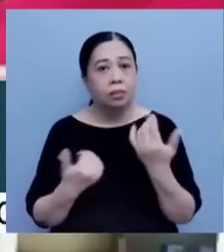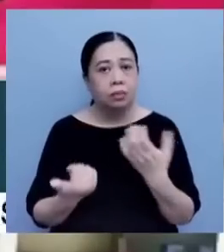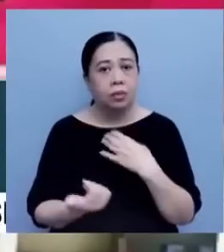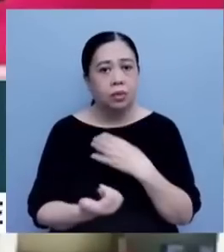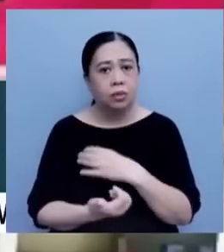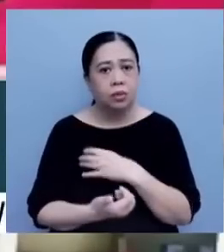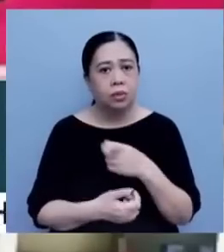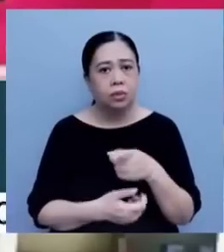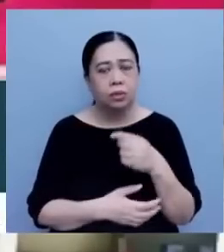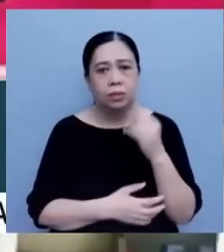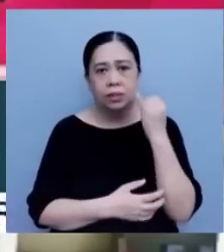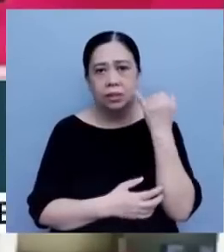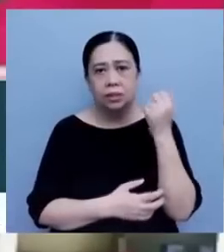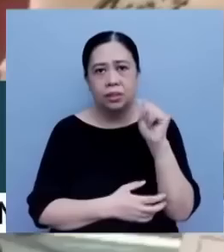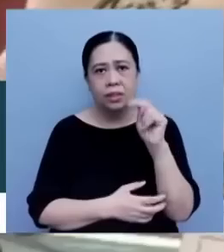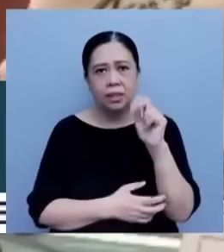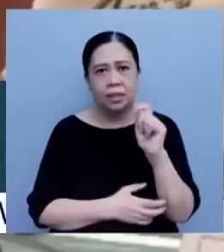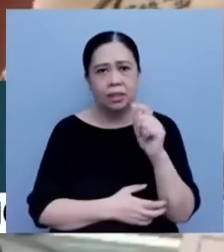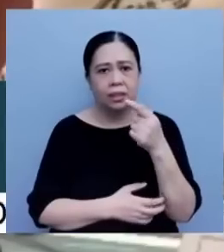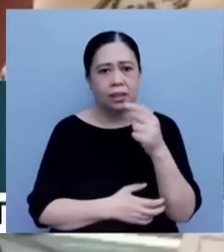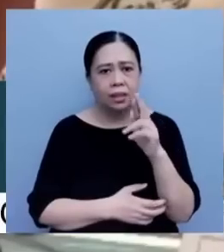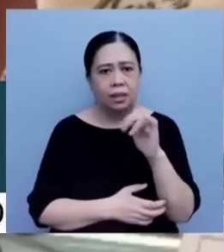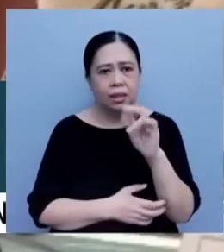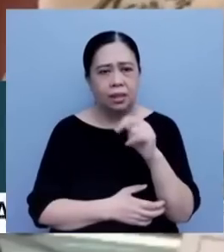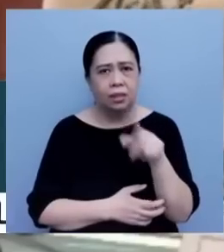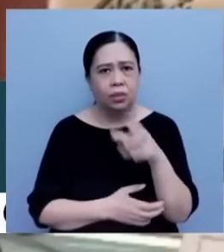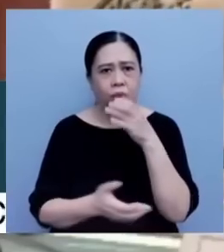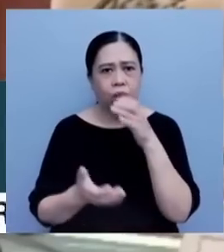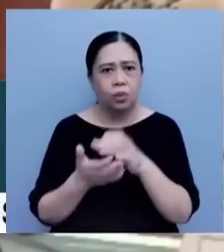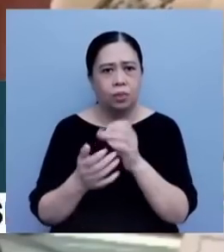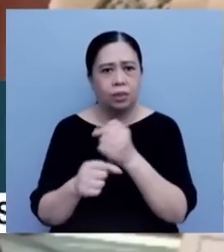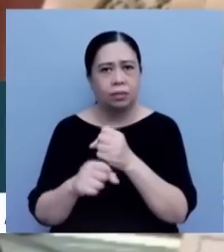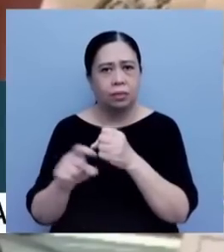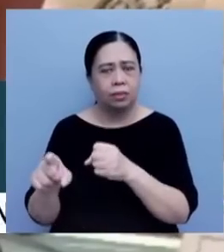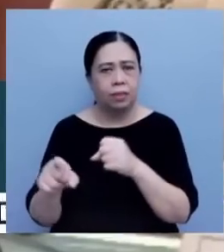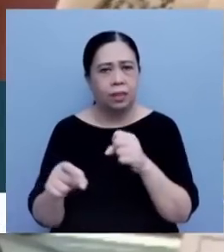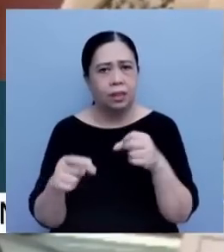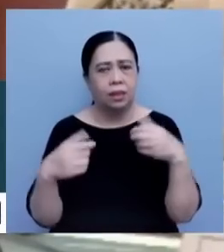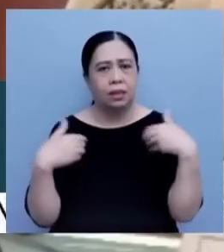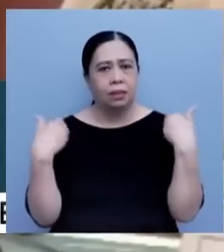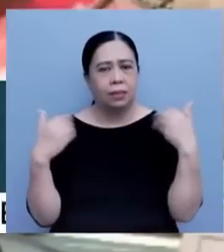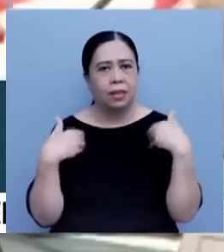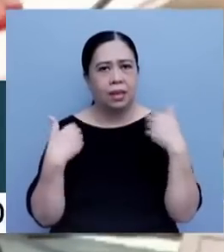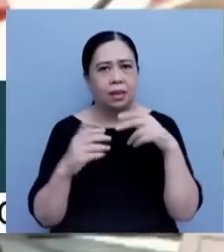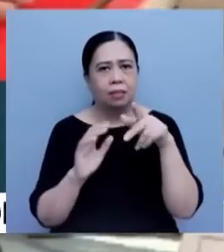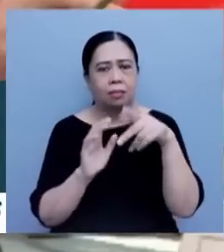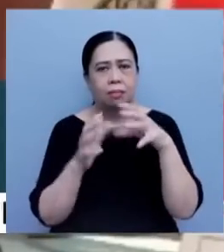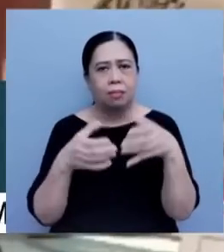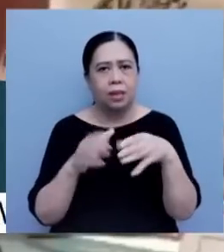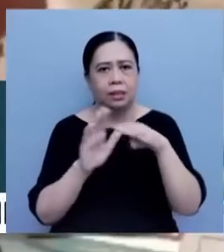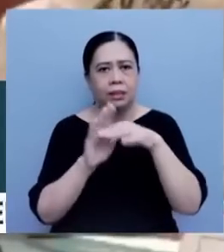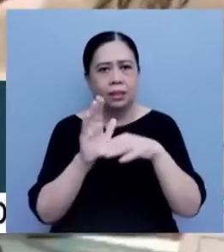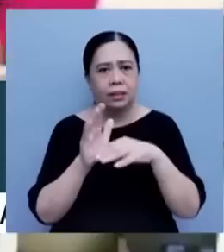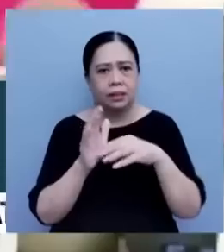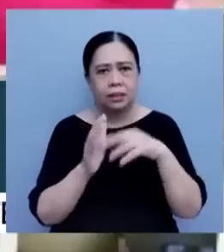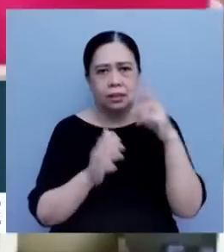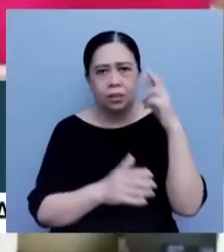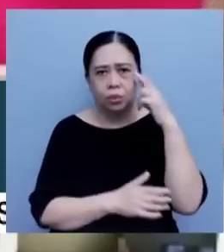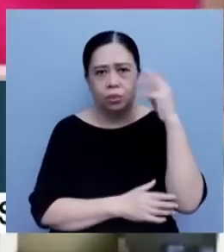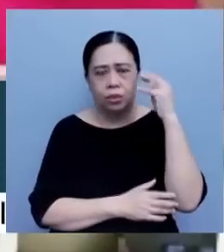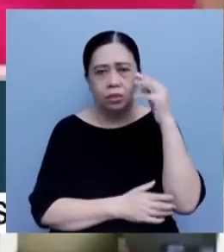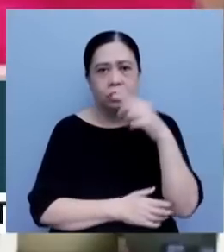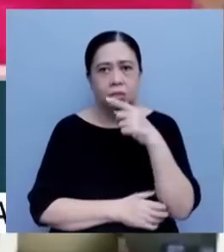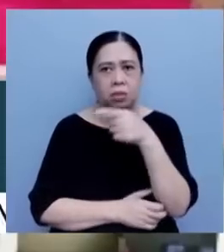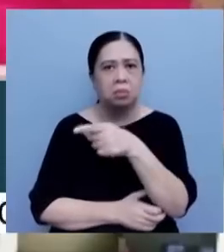Garin wants stricken off the record comments made by Kabataan Party List Representative Raul Manuel, who blamed the Marcos